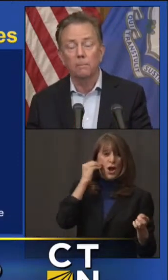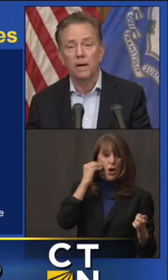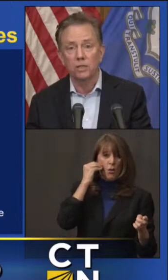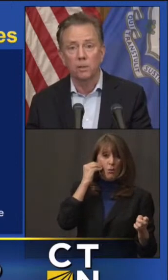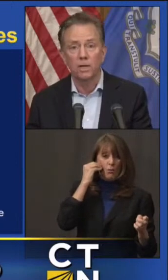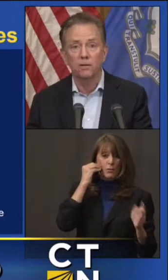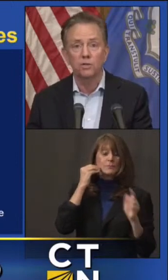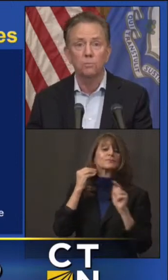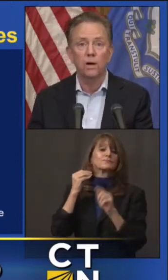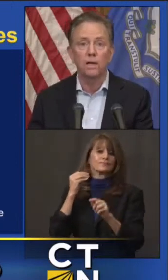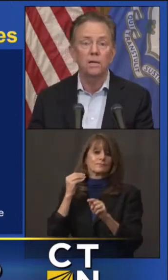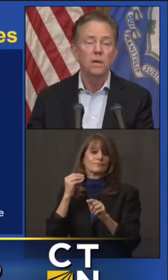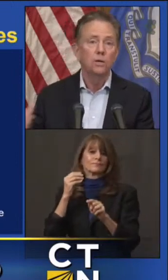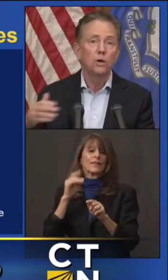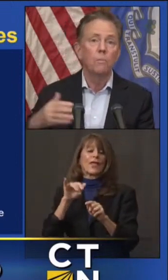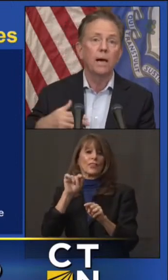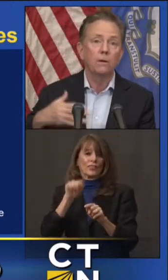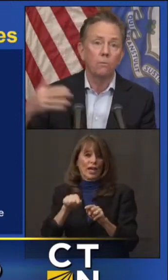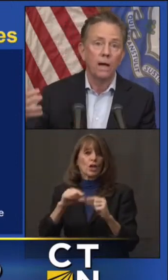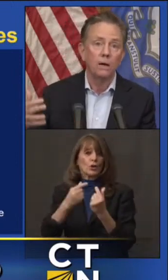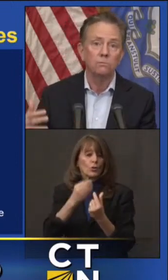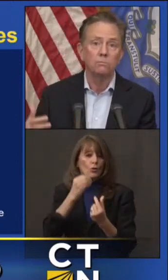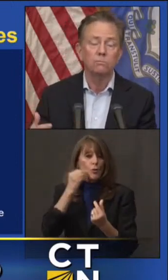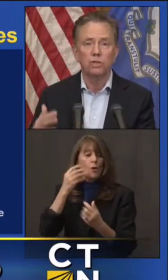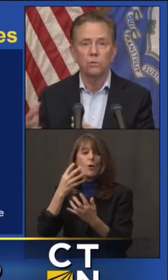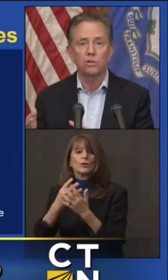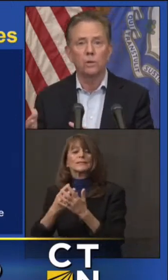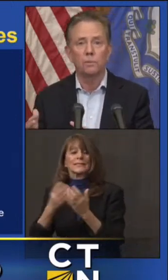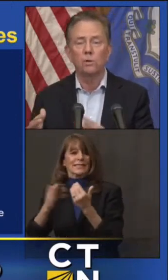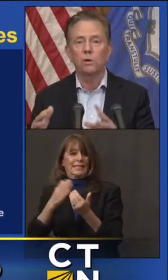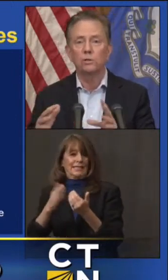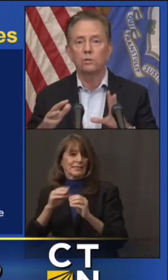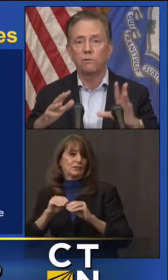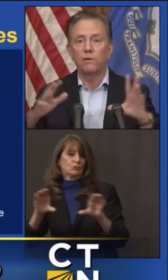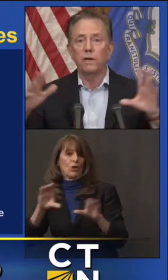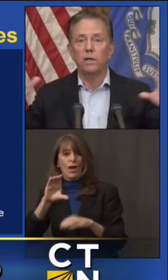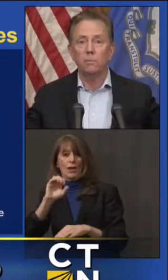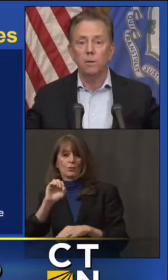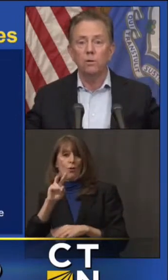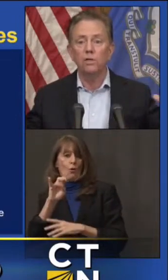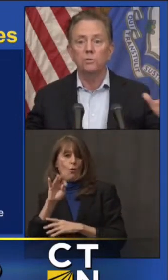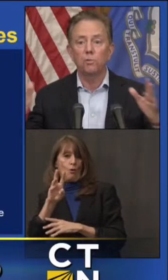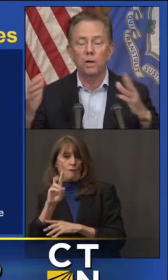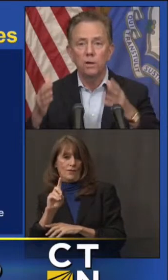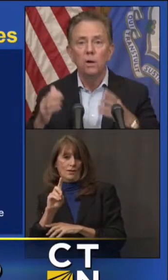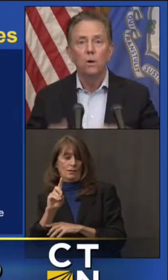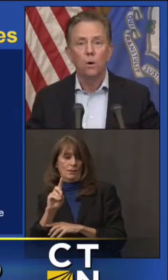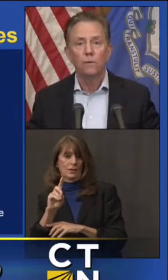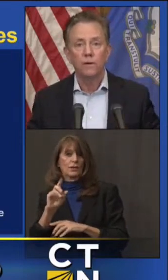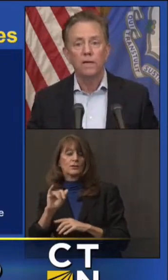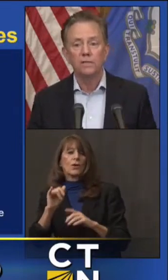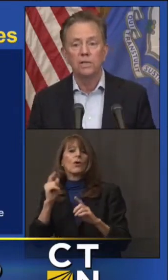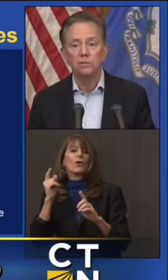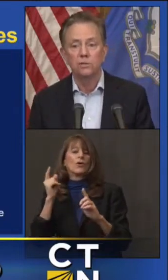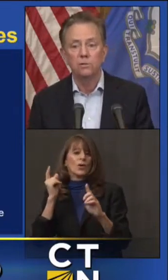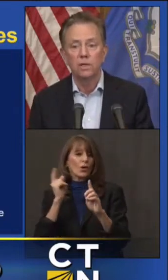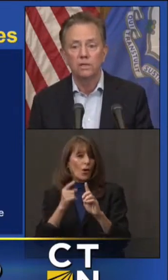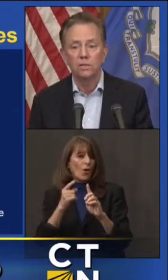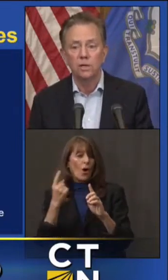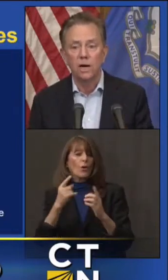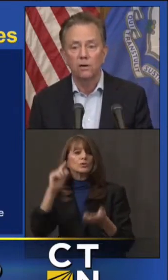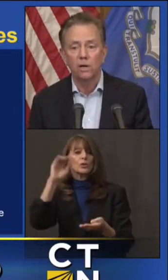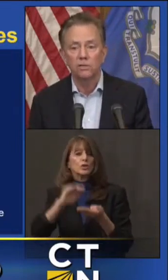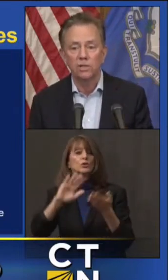a possibility of spread. No matter how serious our precautions, we're finding community spread often gets into